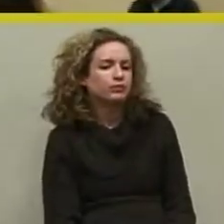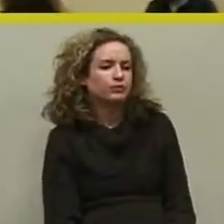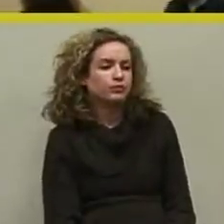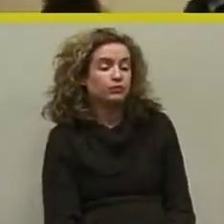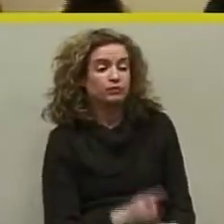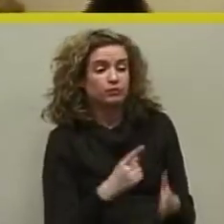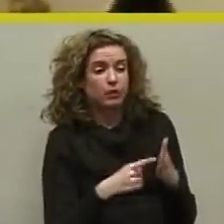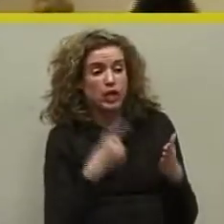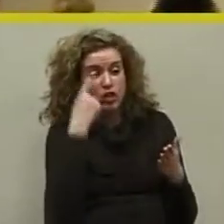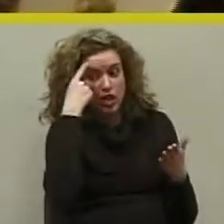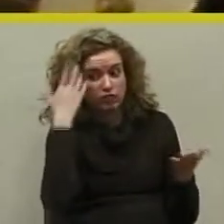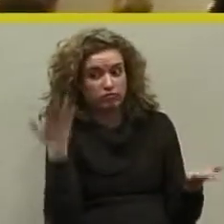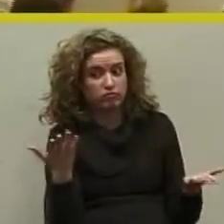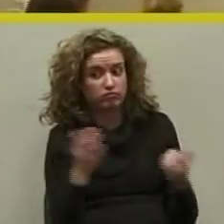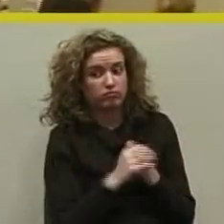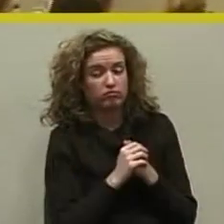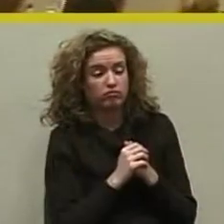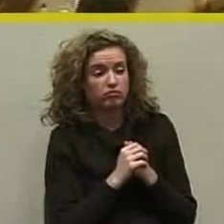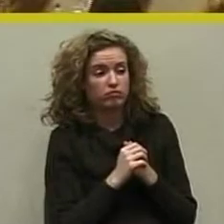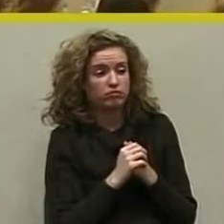What do you think?